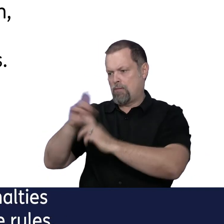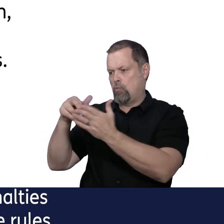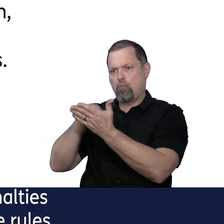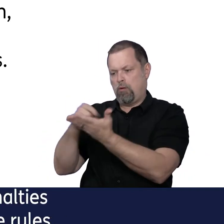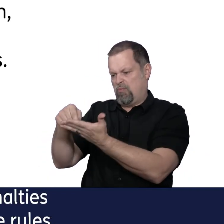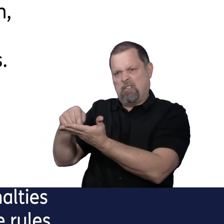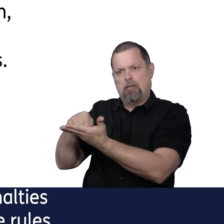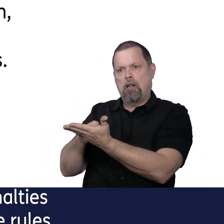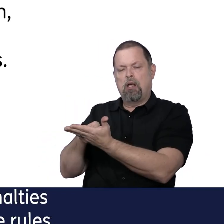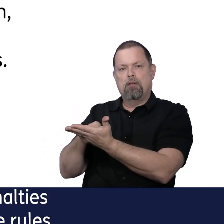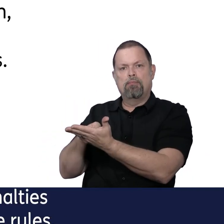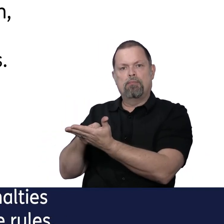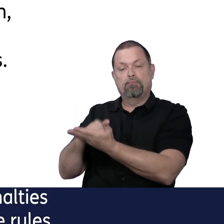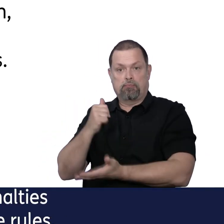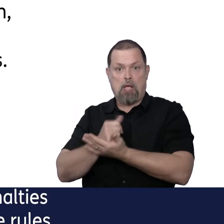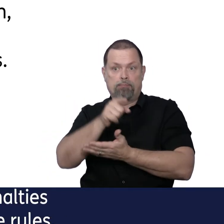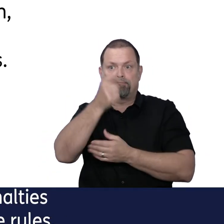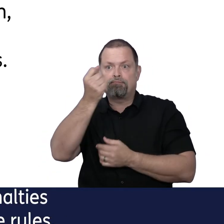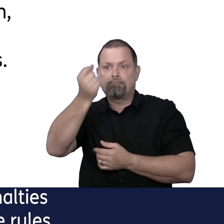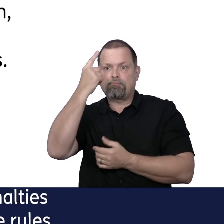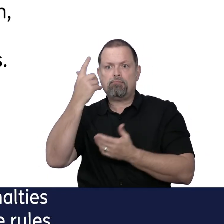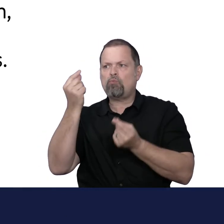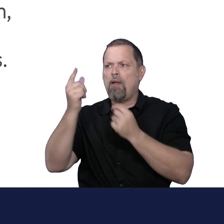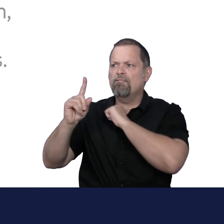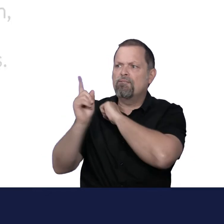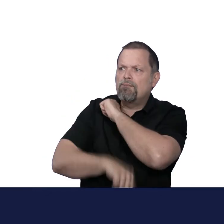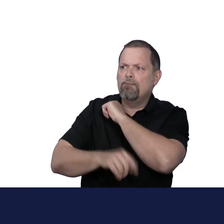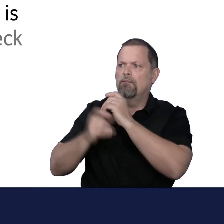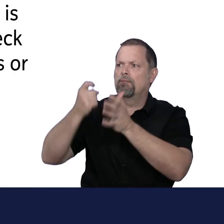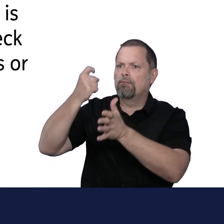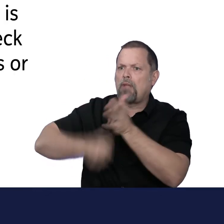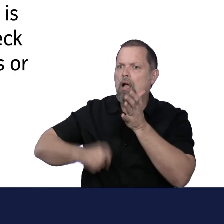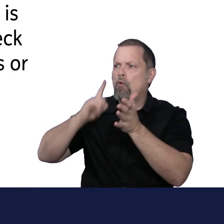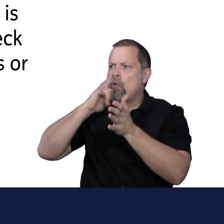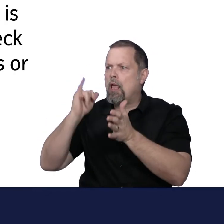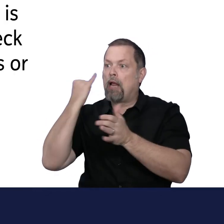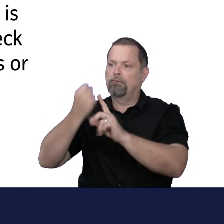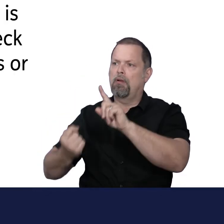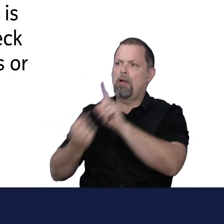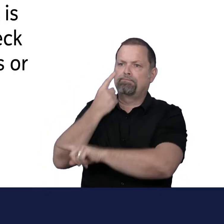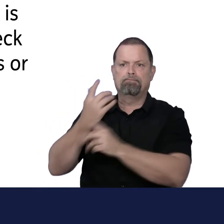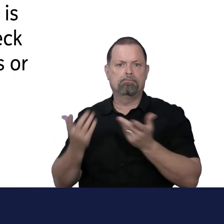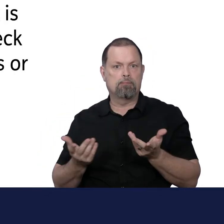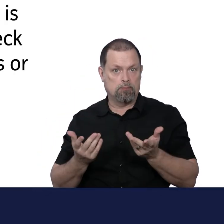understand what the fines or penalties are for breaking these rules.